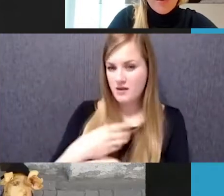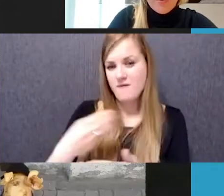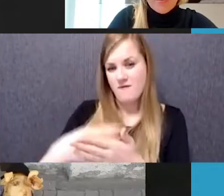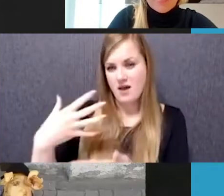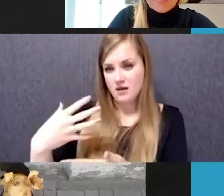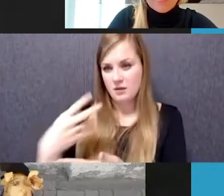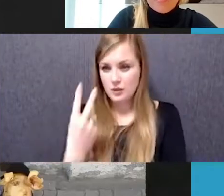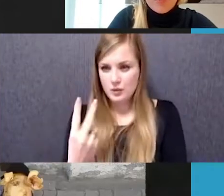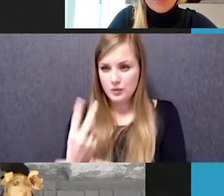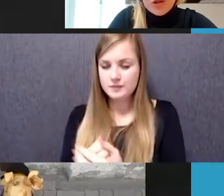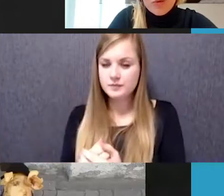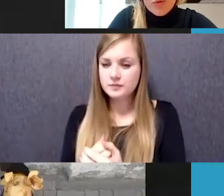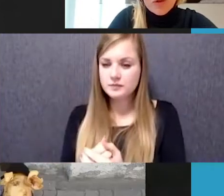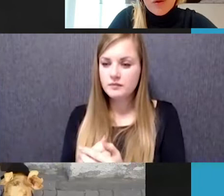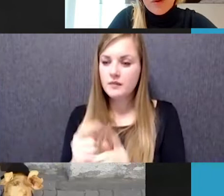hate speech,